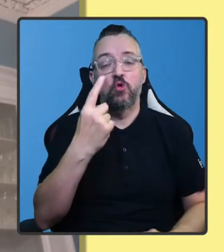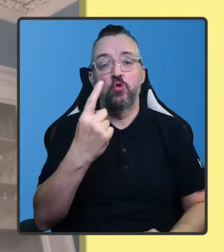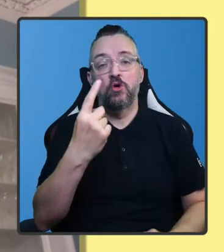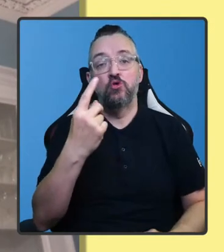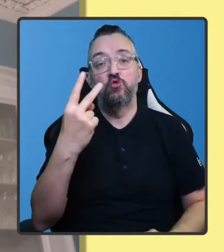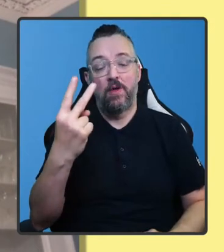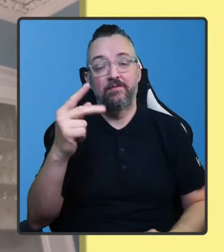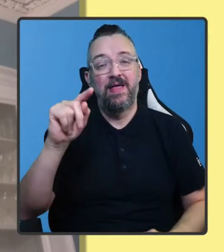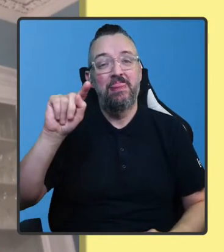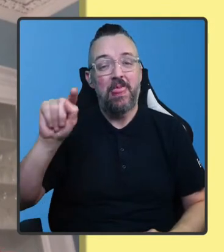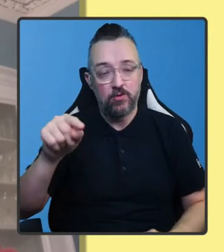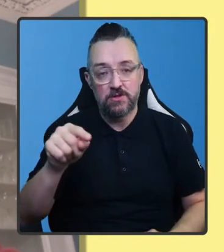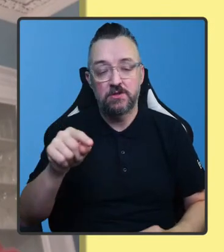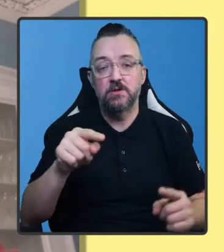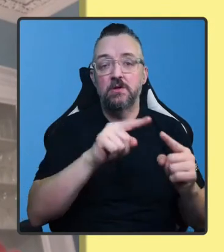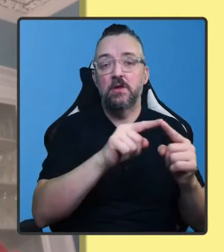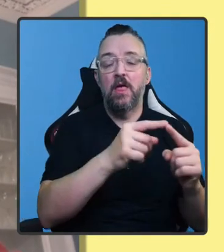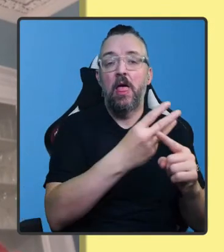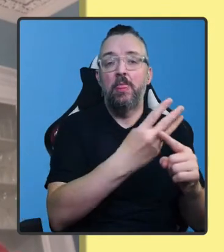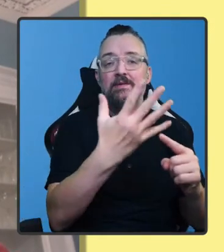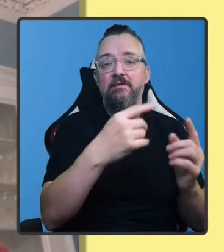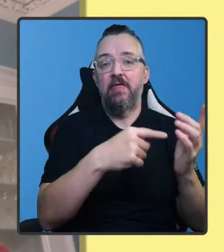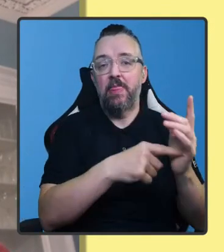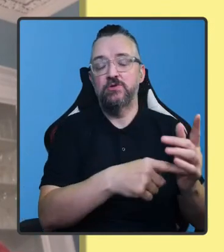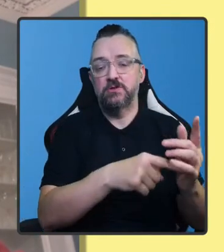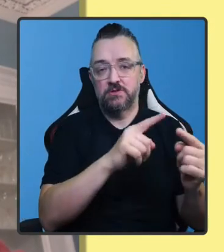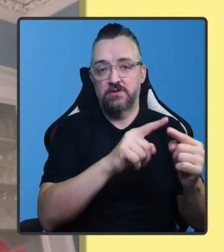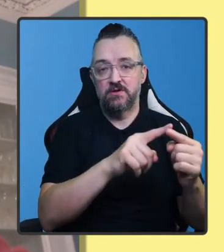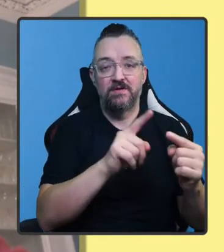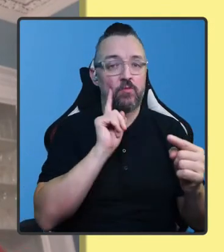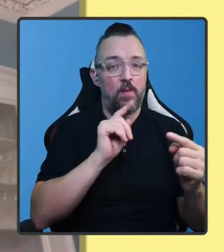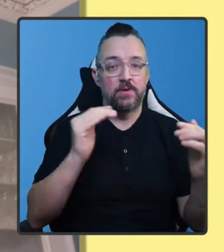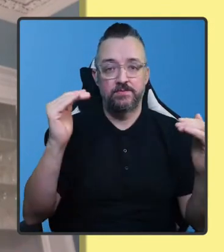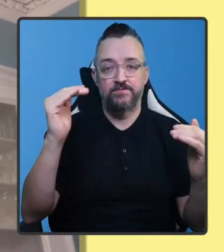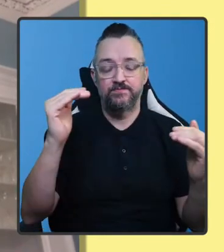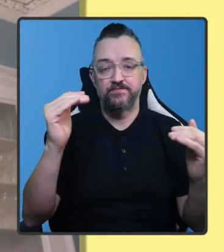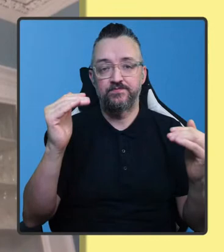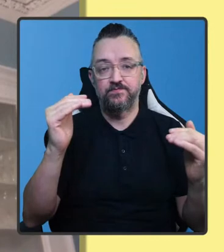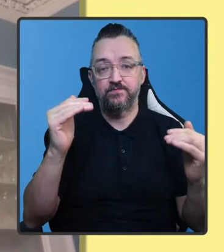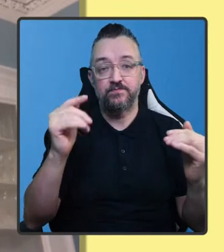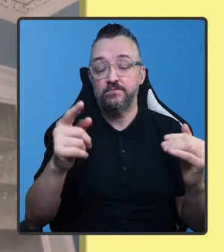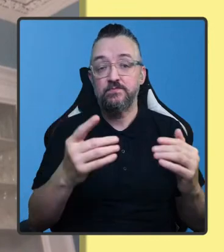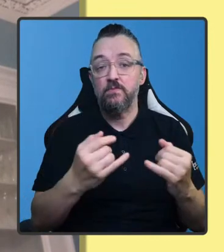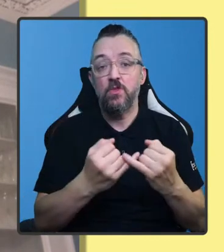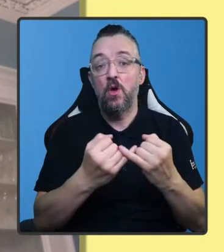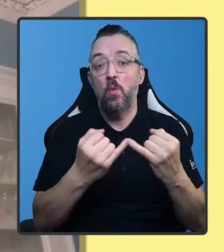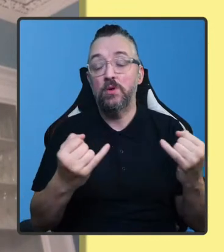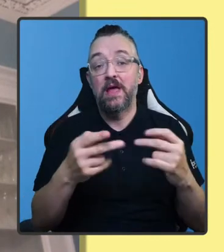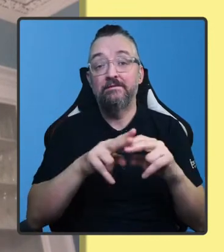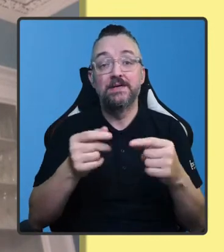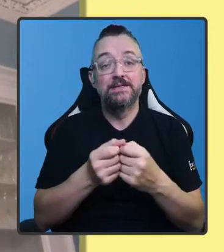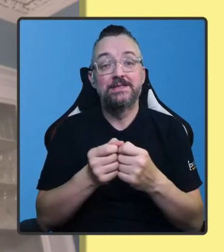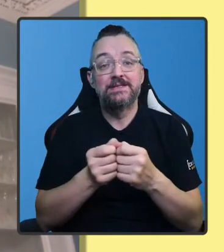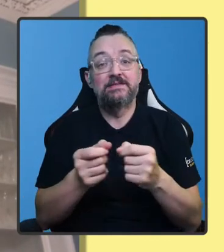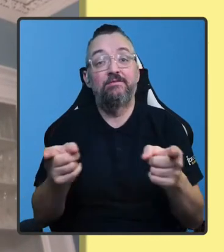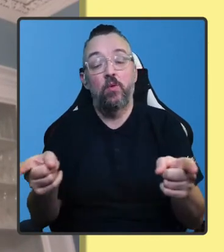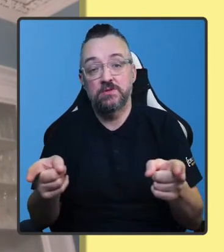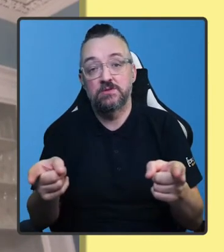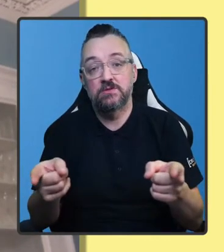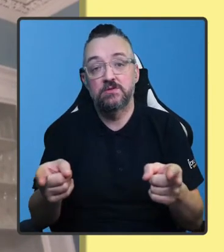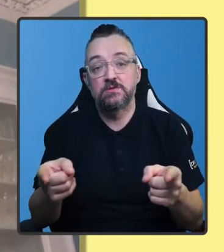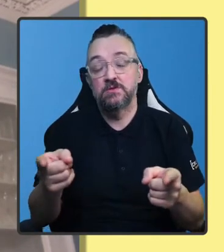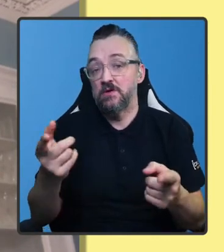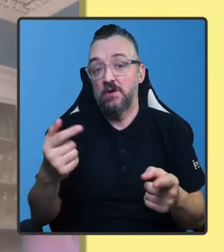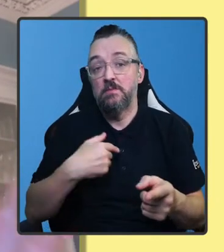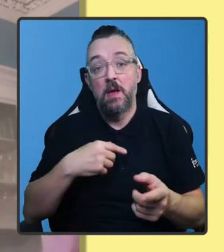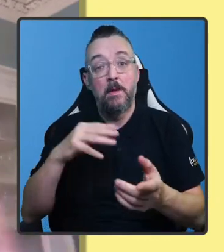£212,000 compared to just £35,000 for women. It's worse if you get divorced, and in my early example of women my